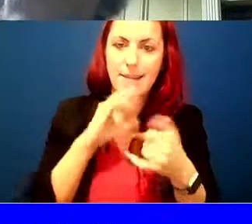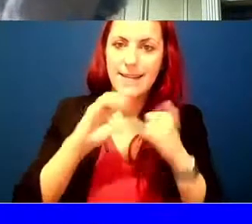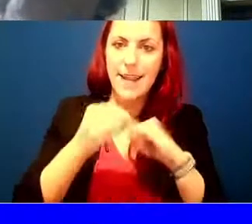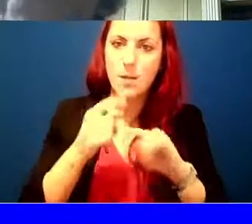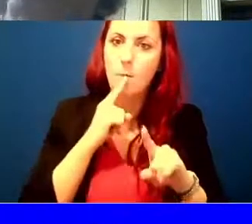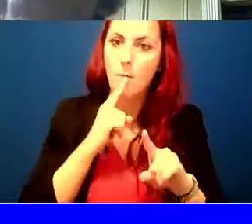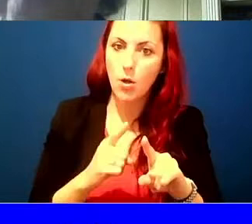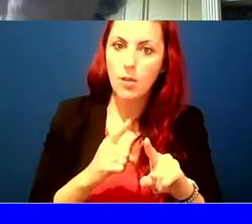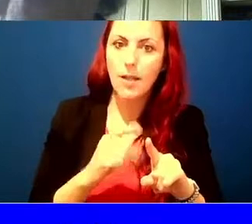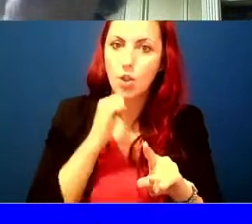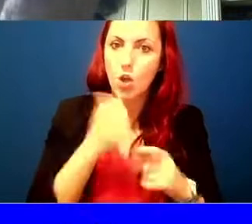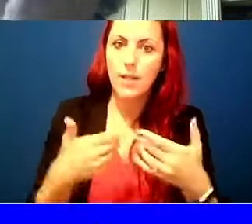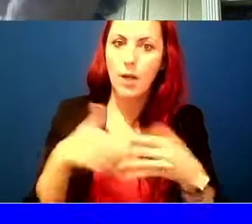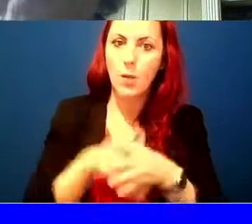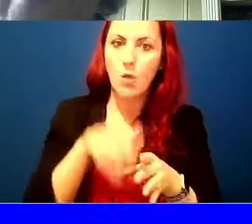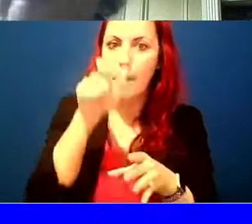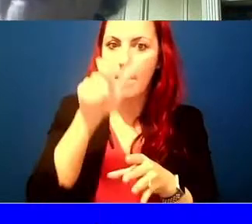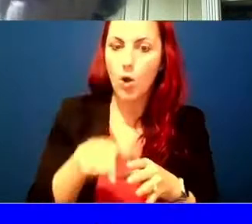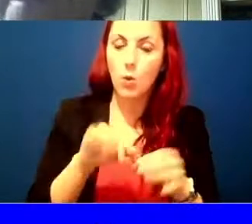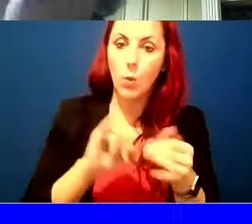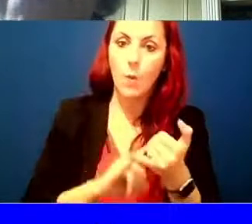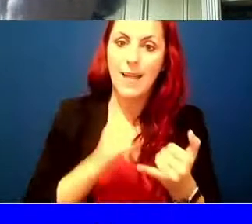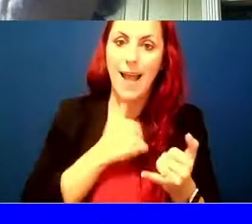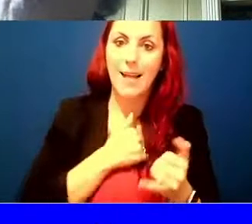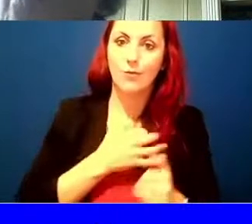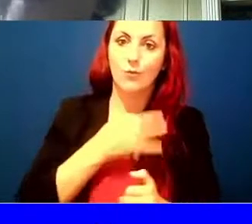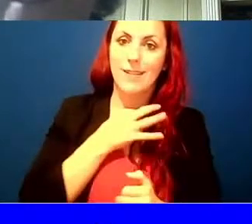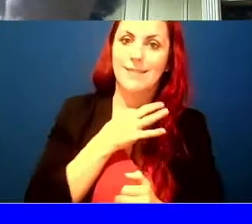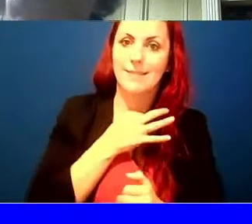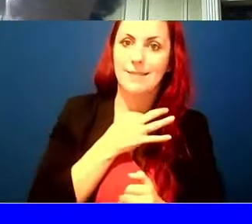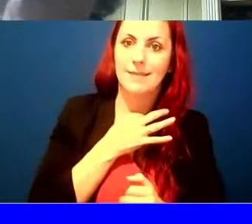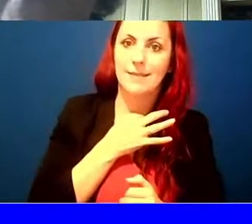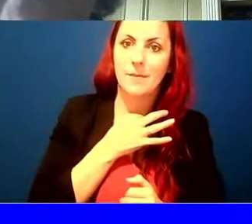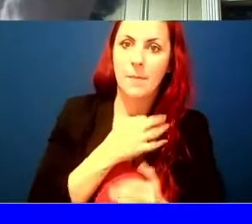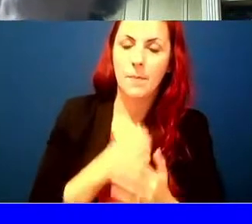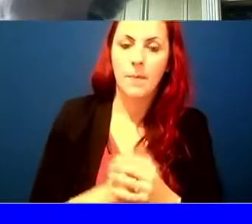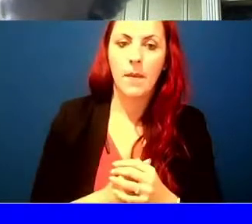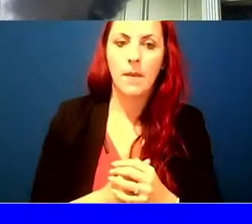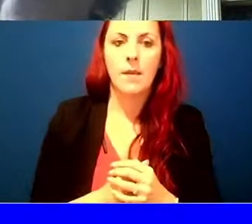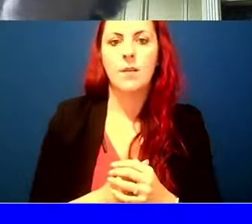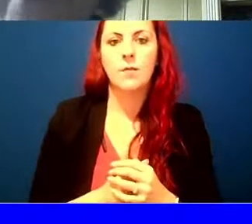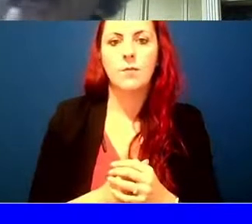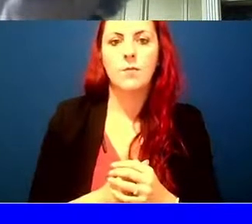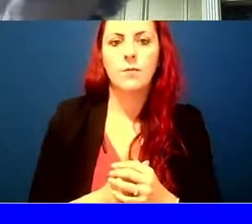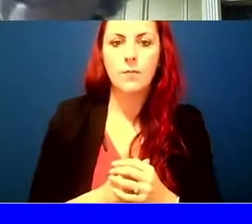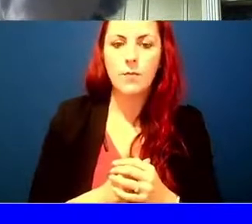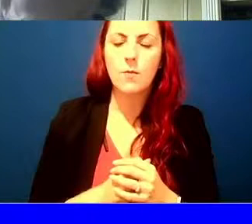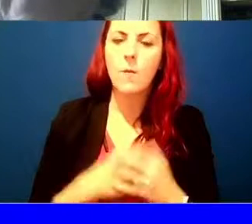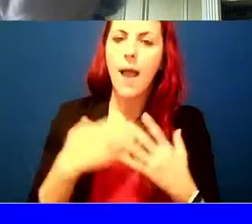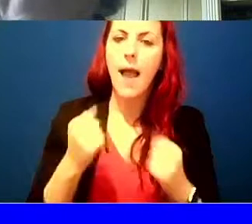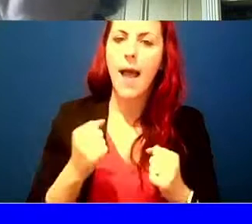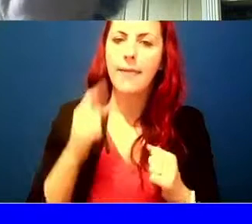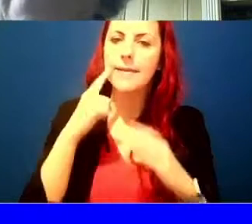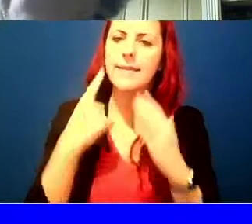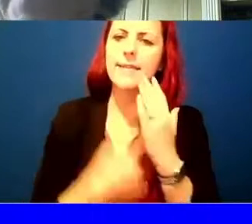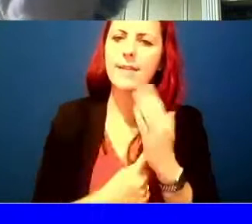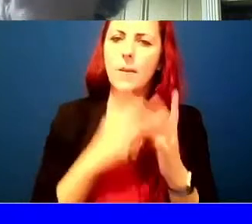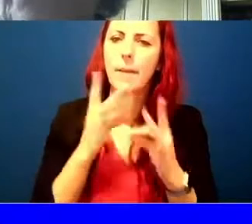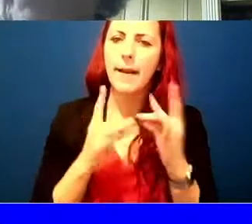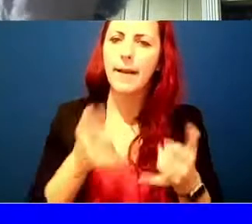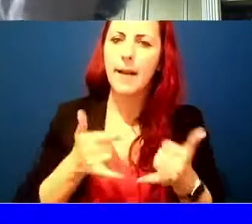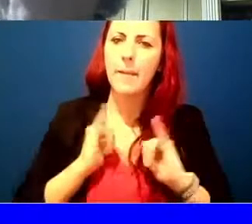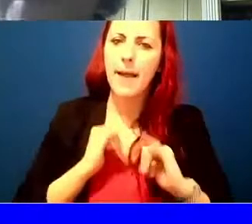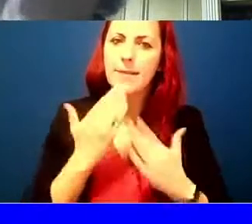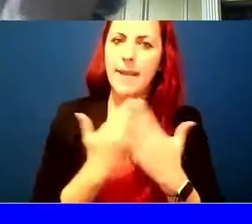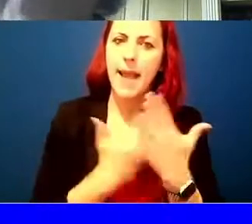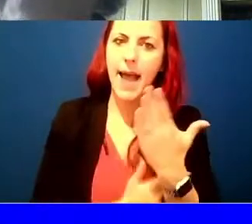is at risk, a very vulnerable person. We have the Assisted Decision-Making Capacity Act. And again,